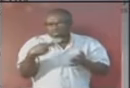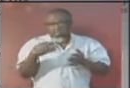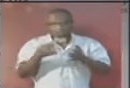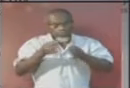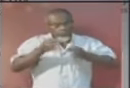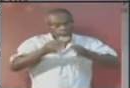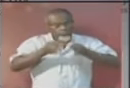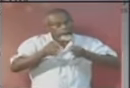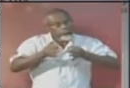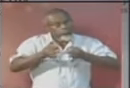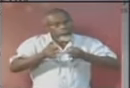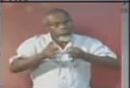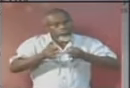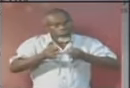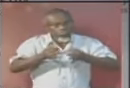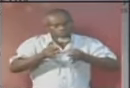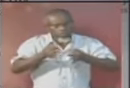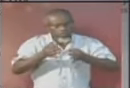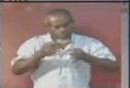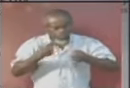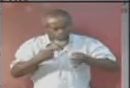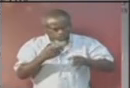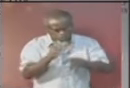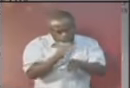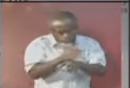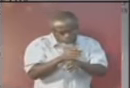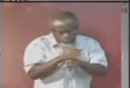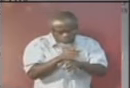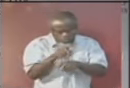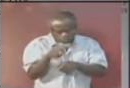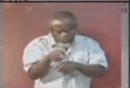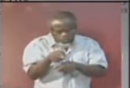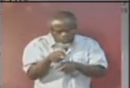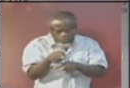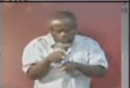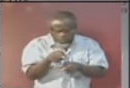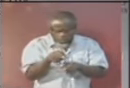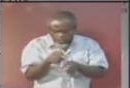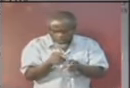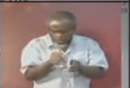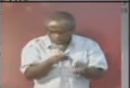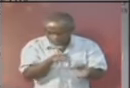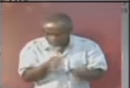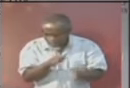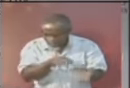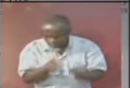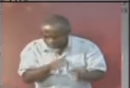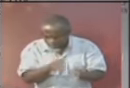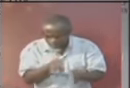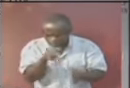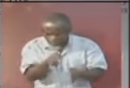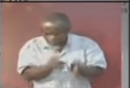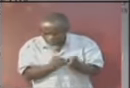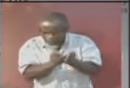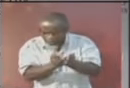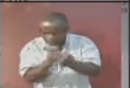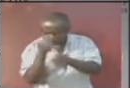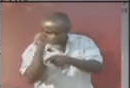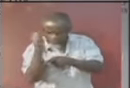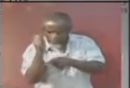re-interacting with the dead bodies on the Mauritania boat, and what's the likelihood of them